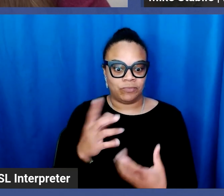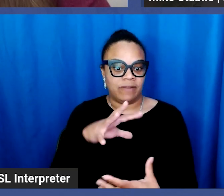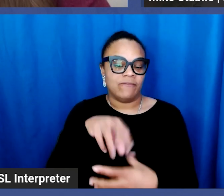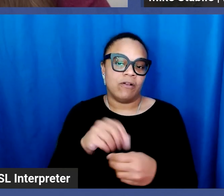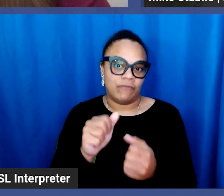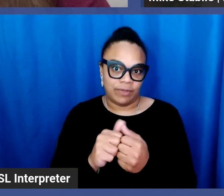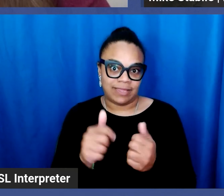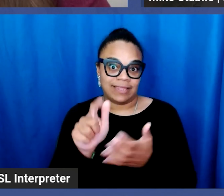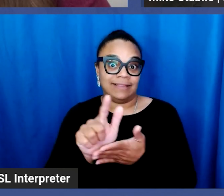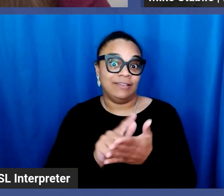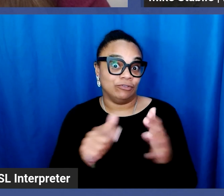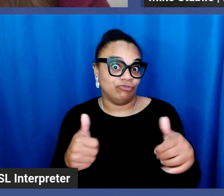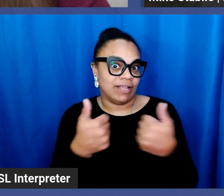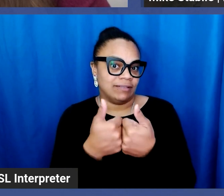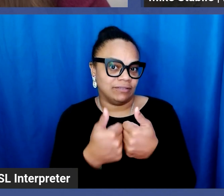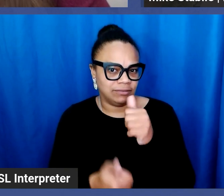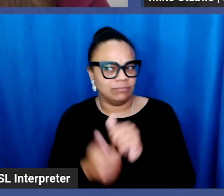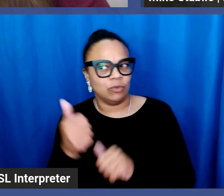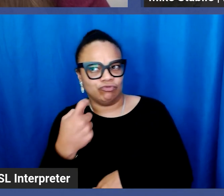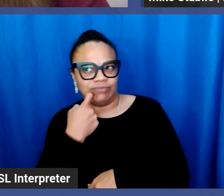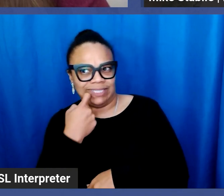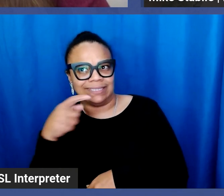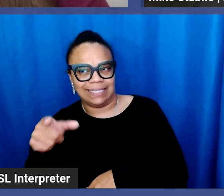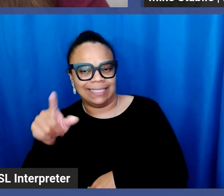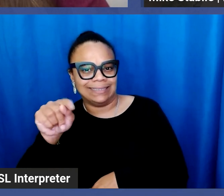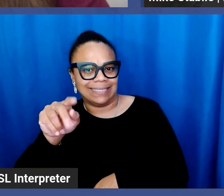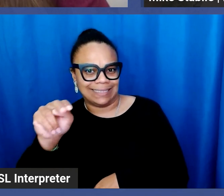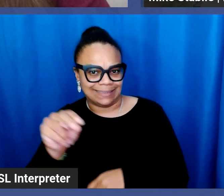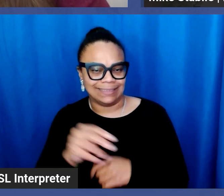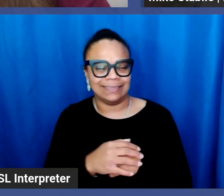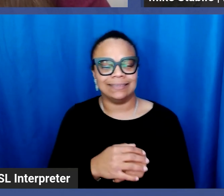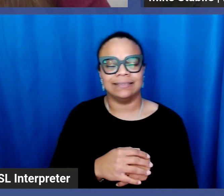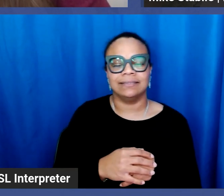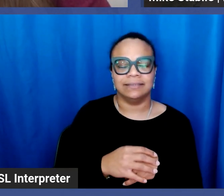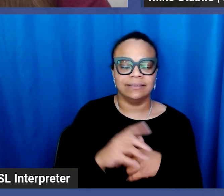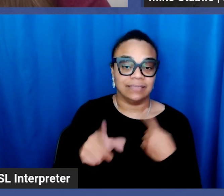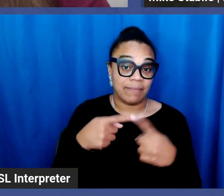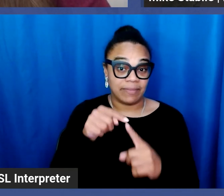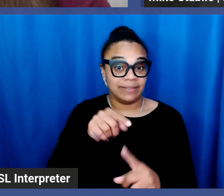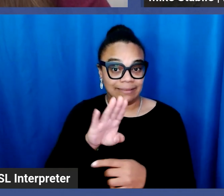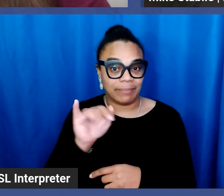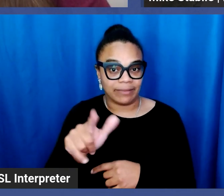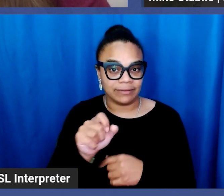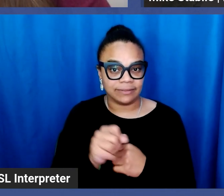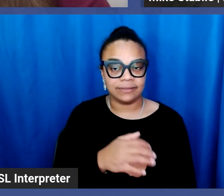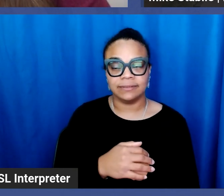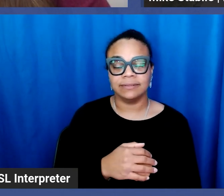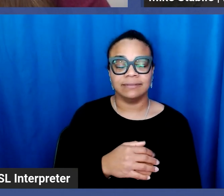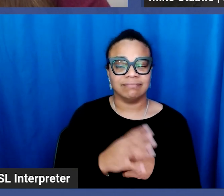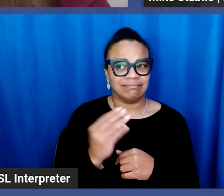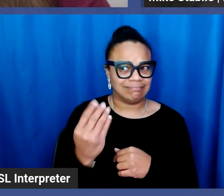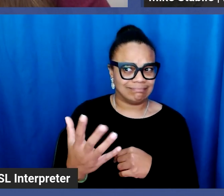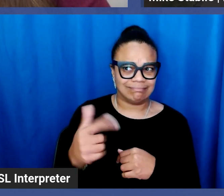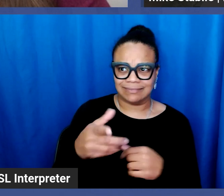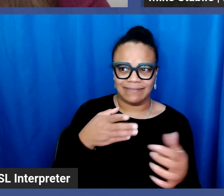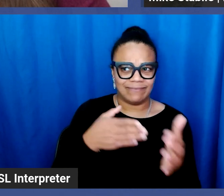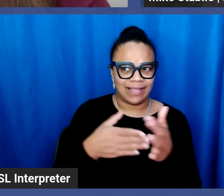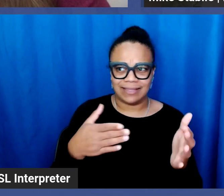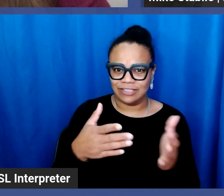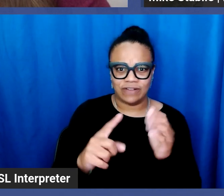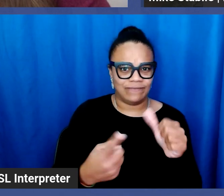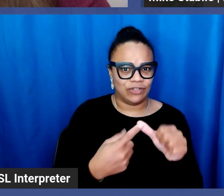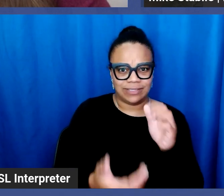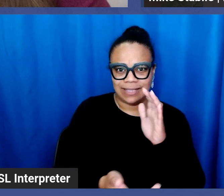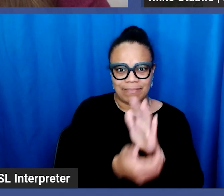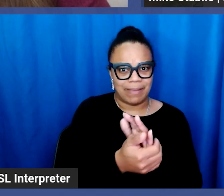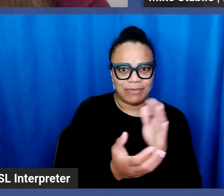engaged in legal challenges, most recently in Tennessee, over these bills, to say, hey, listen, this is a violation of the First Amendment rights, both